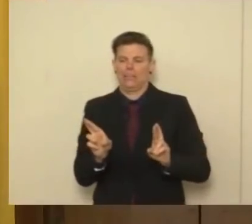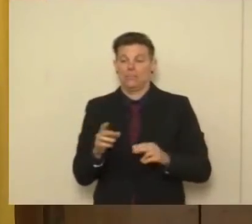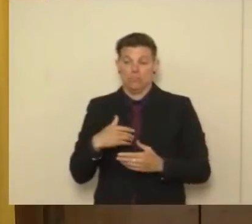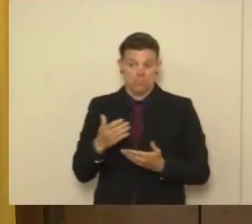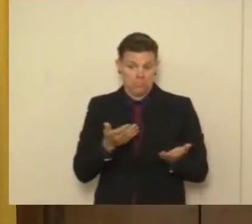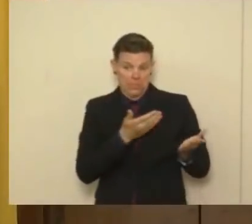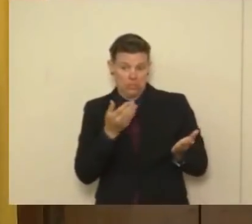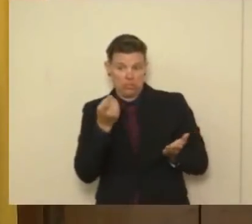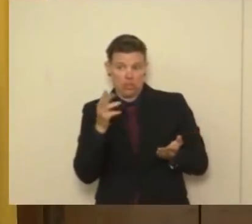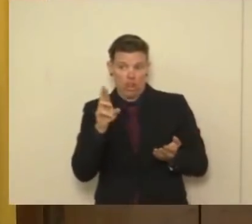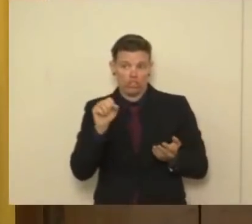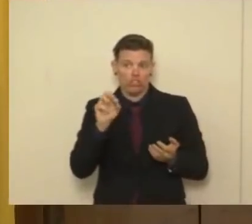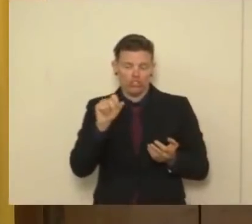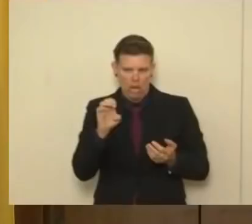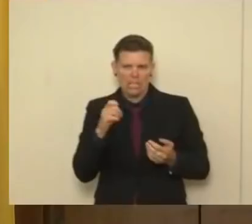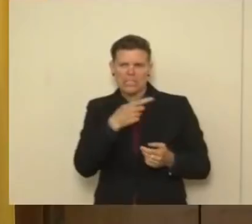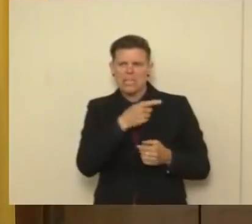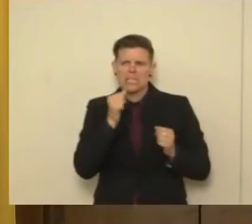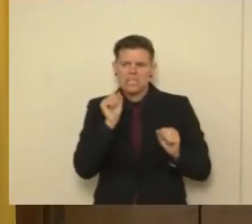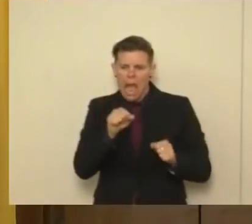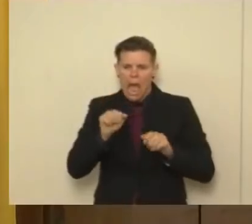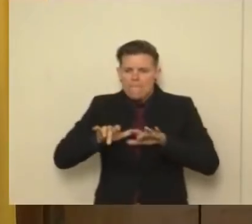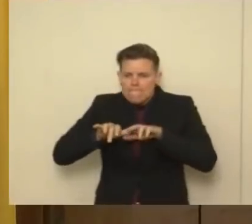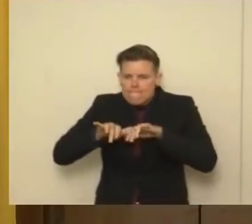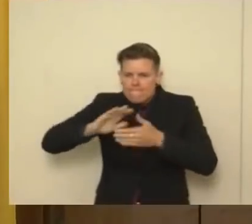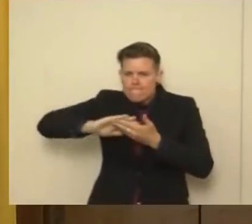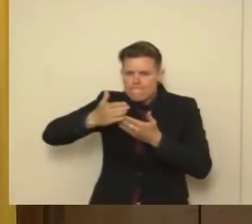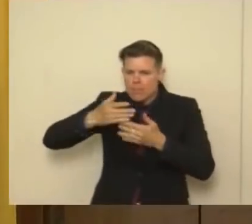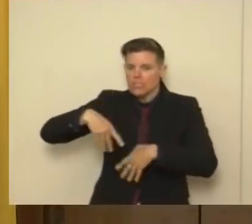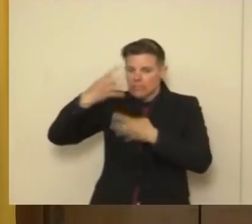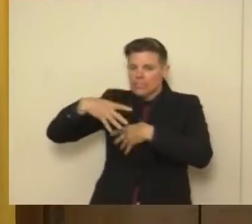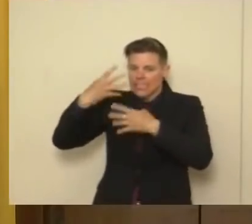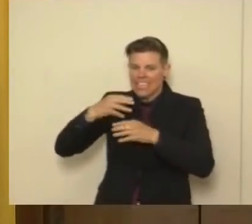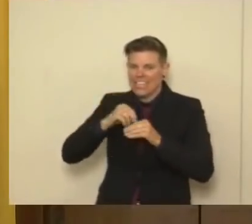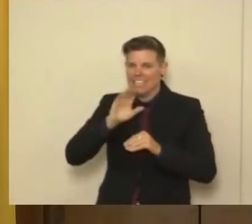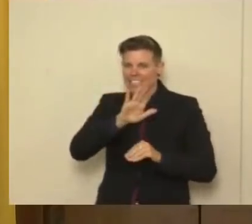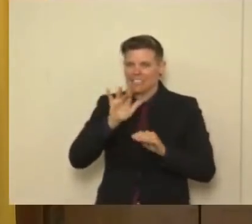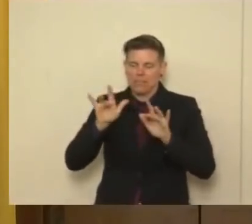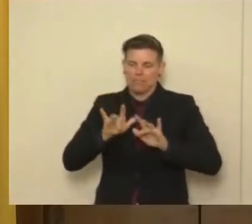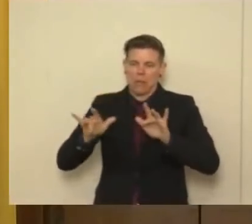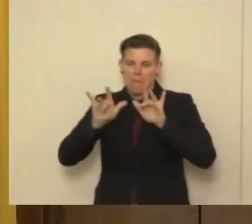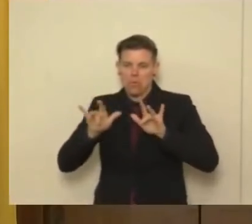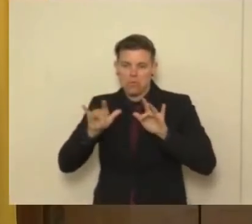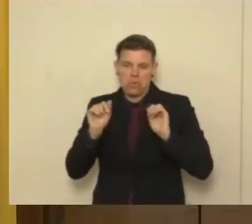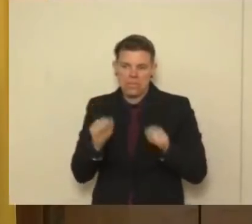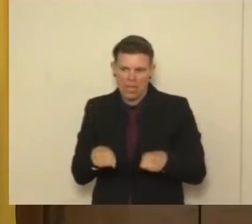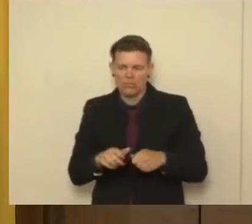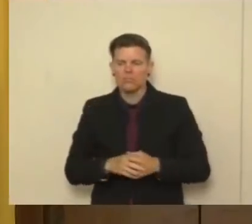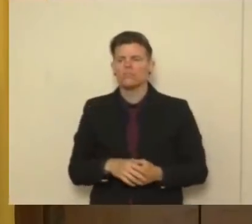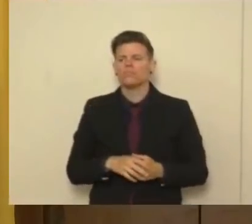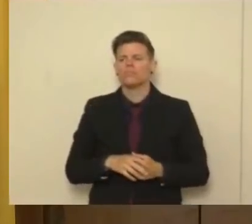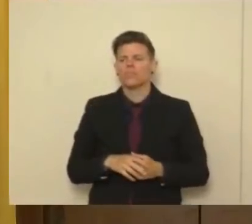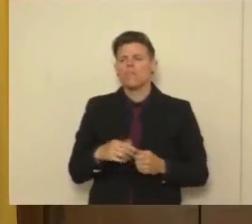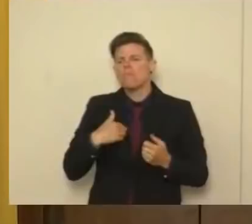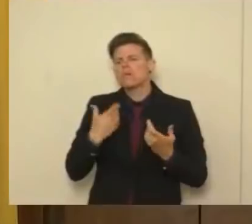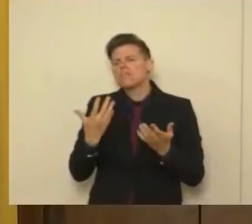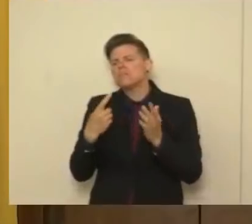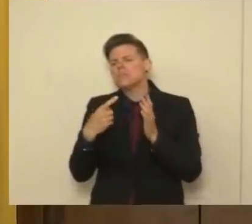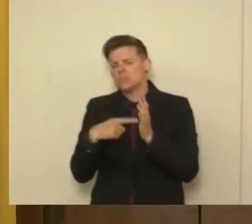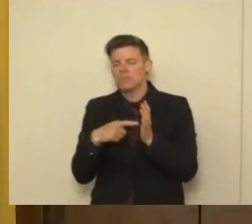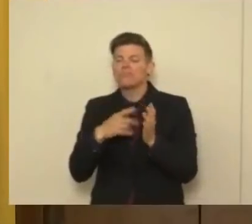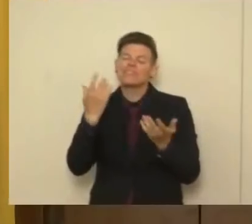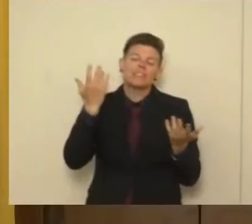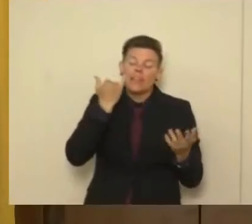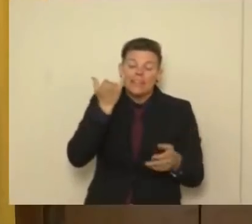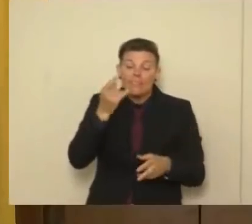that data because we have it in the database. And so, you know, I gave the example if they pulled you over. If you had no mask, couldn't point to